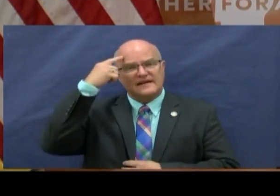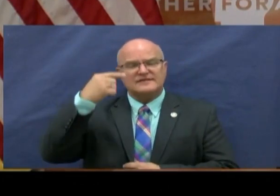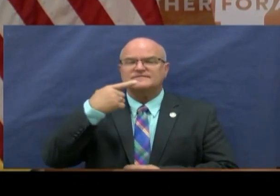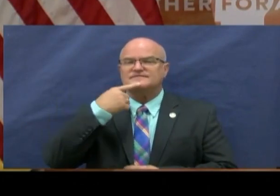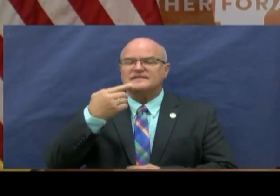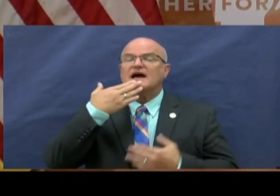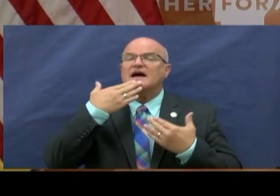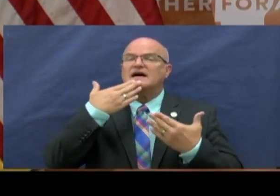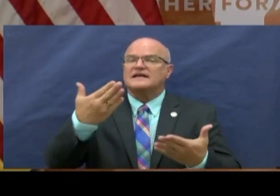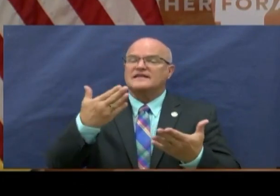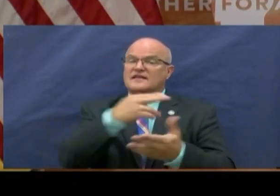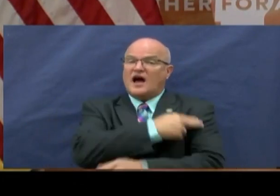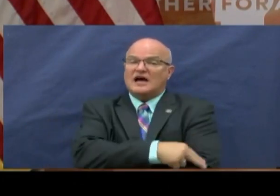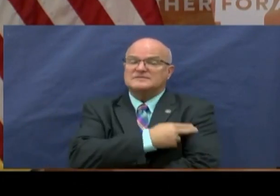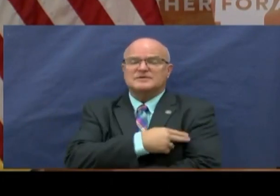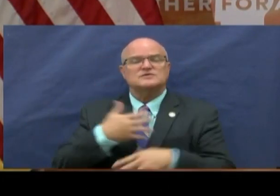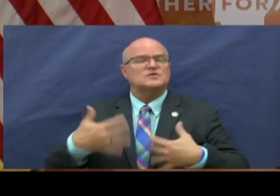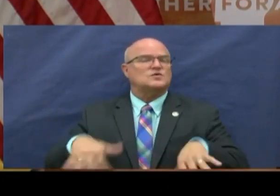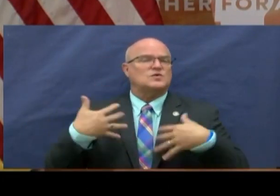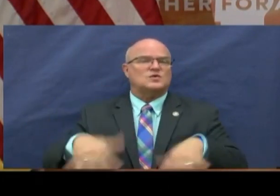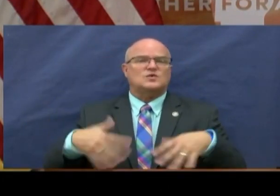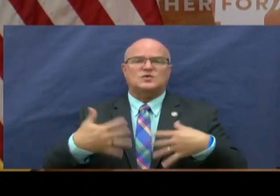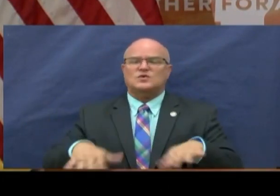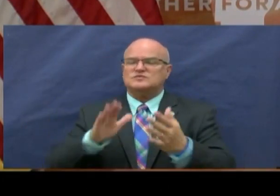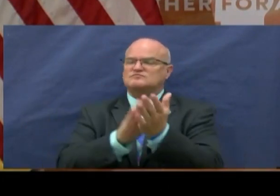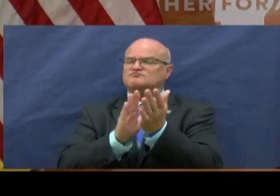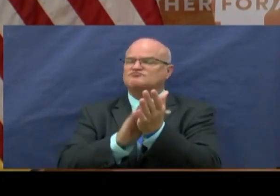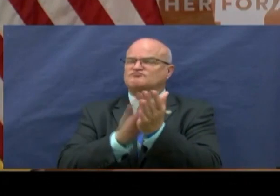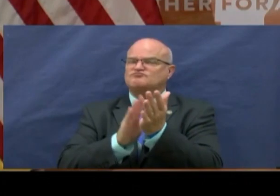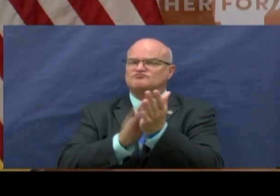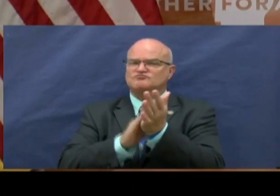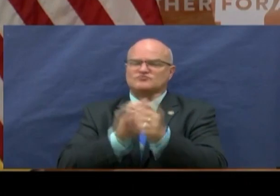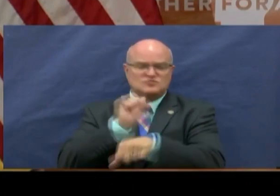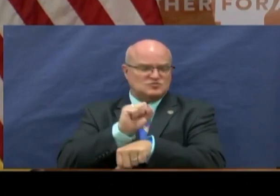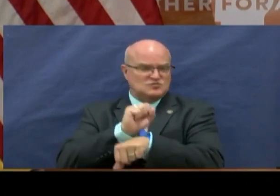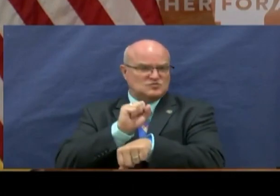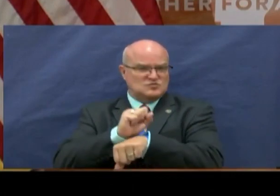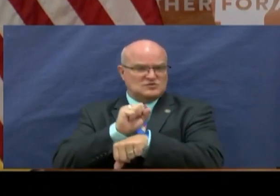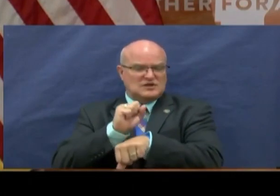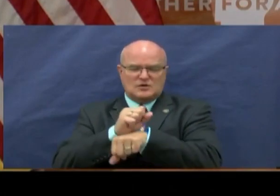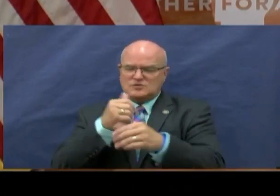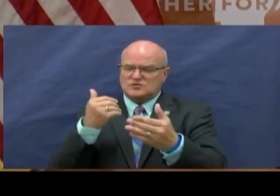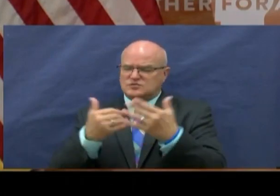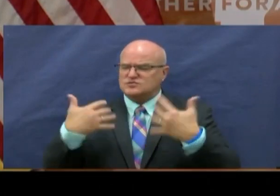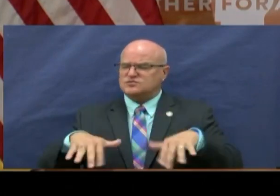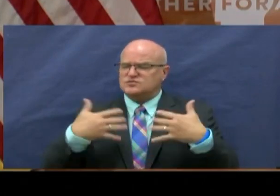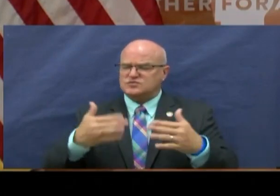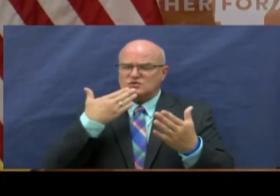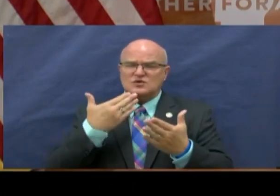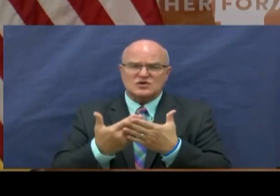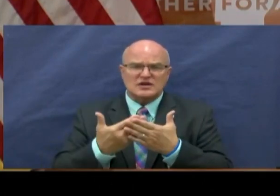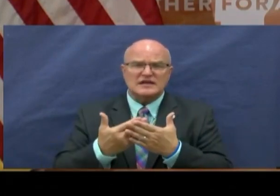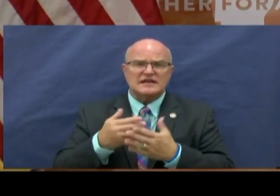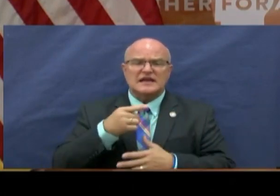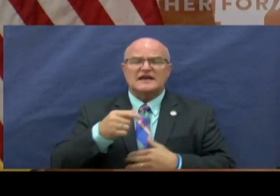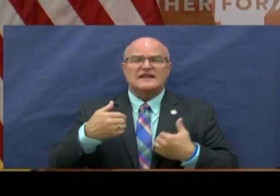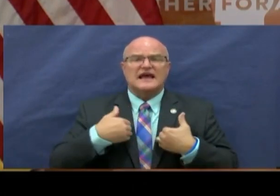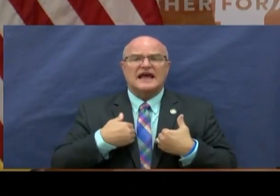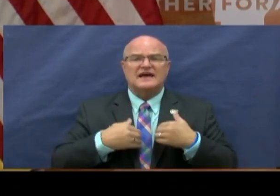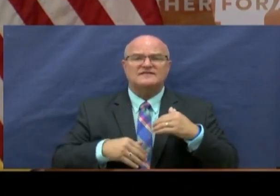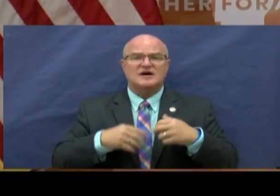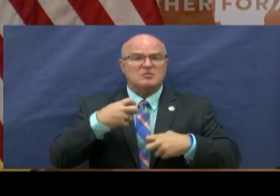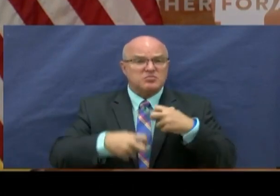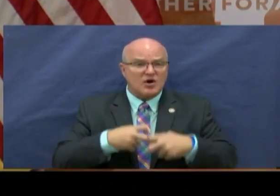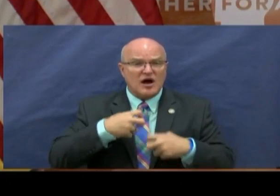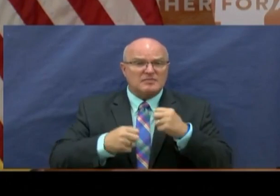applaud our hospitals that work together very closely. If they have a capacity issue